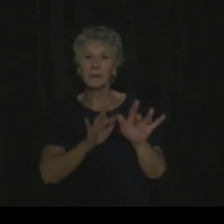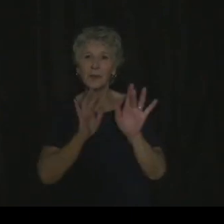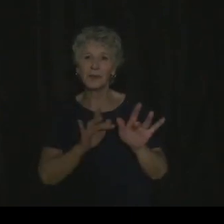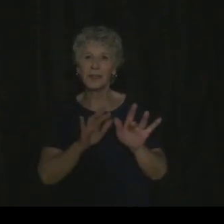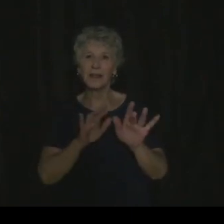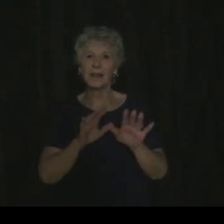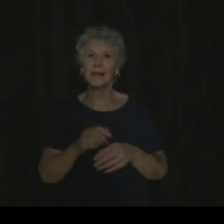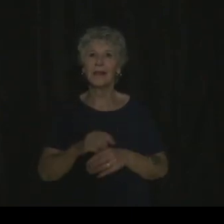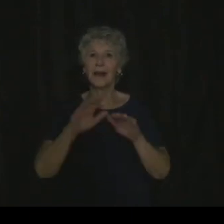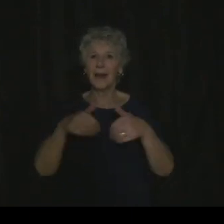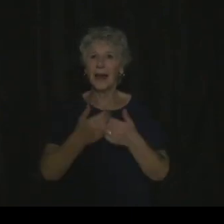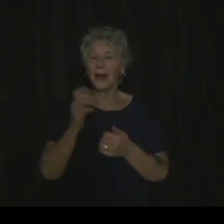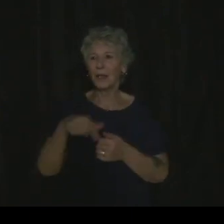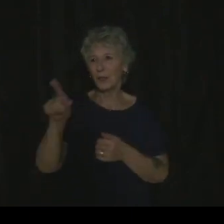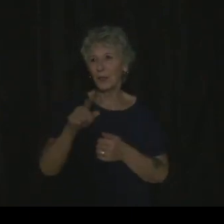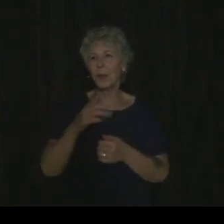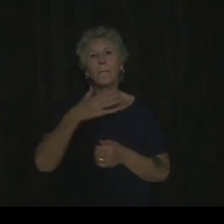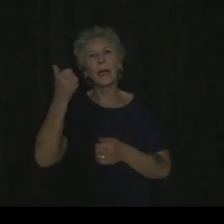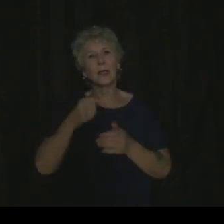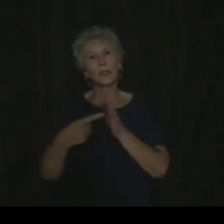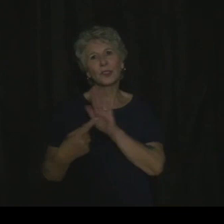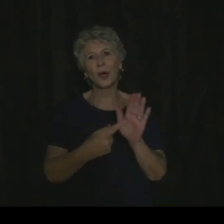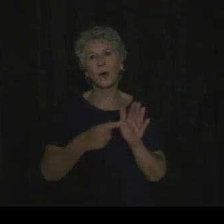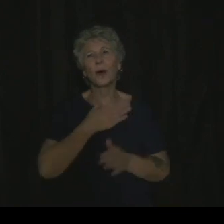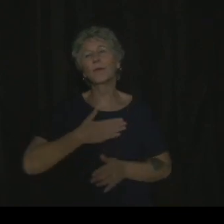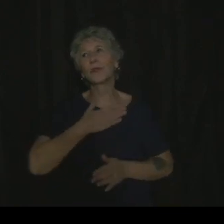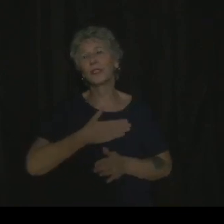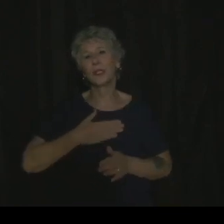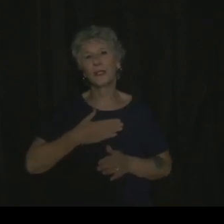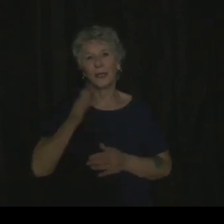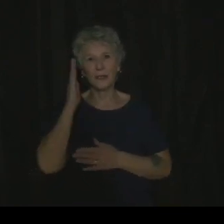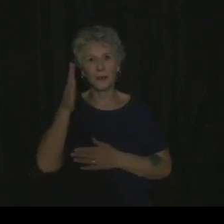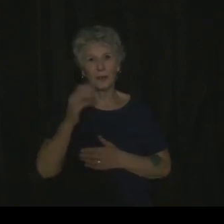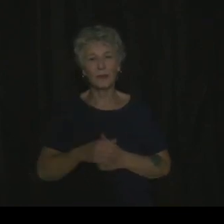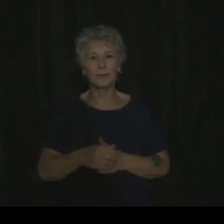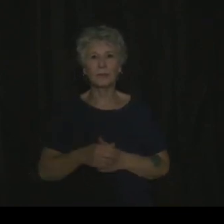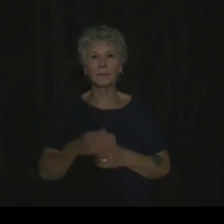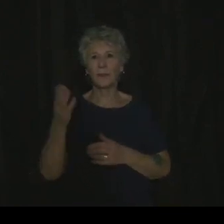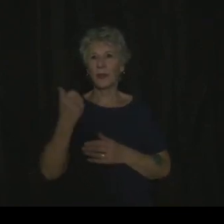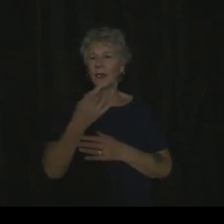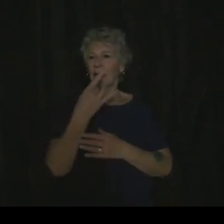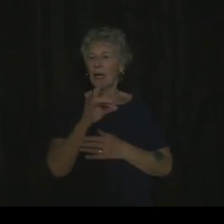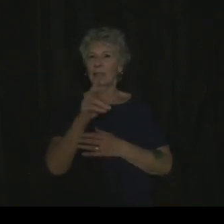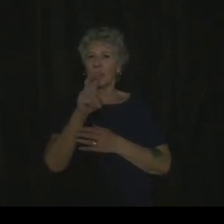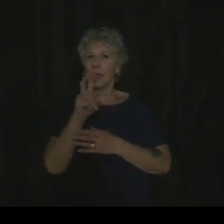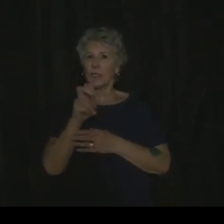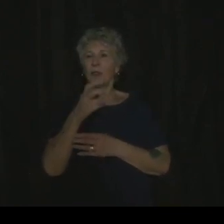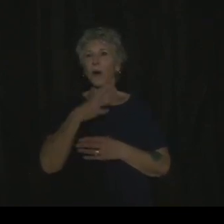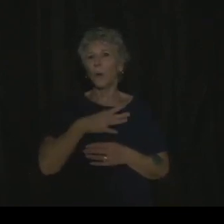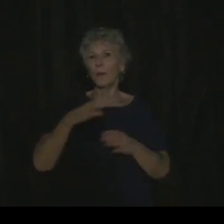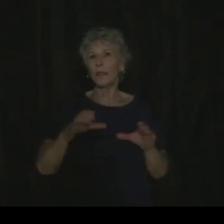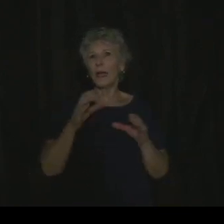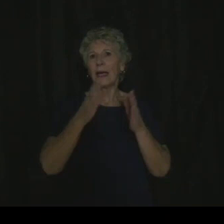better show your appreciation in the days ahead? Well, in the 1800s, a woman actor was walking on